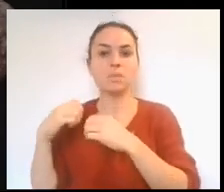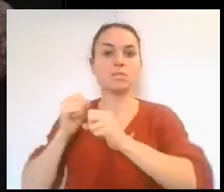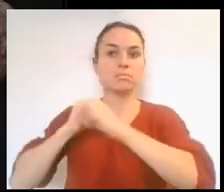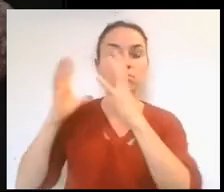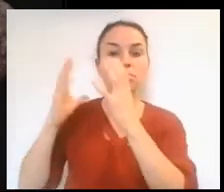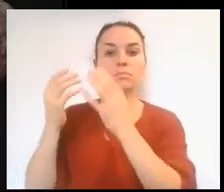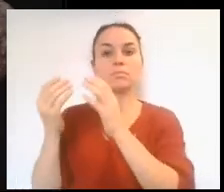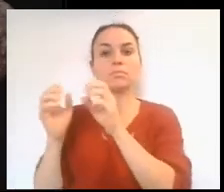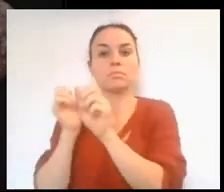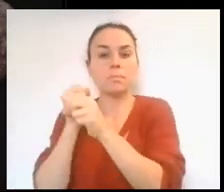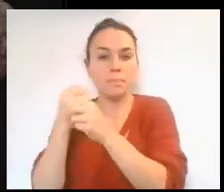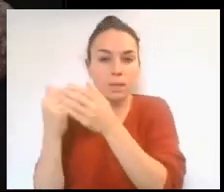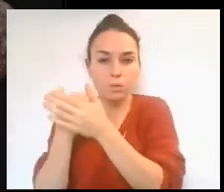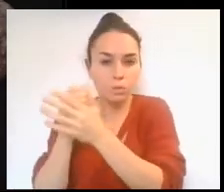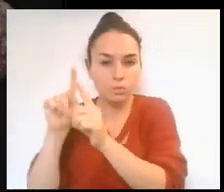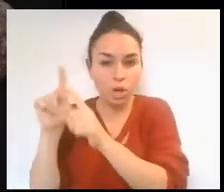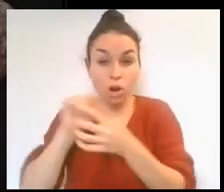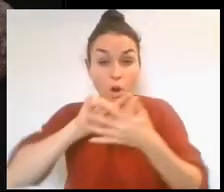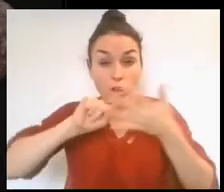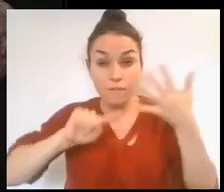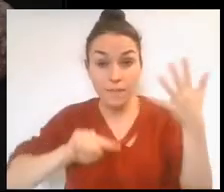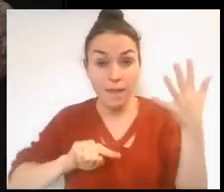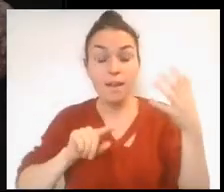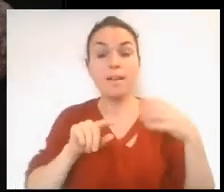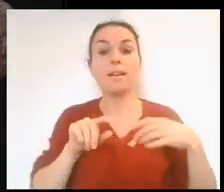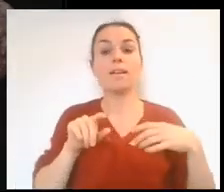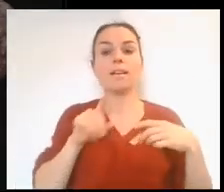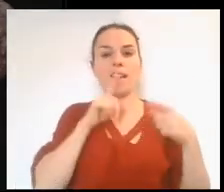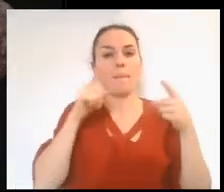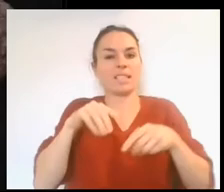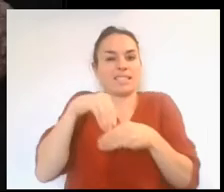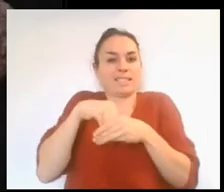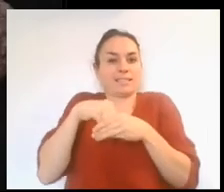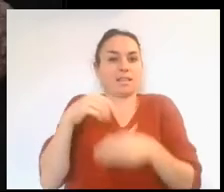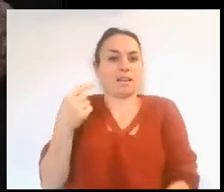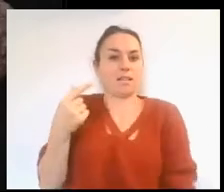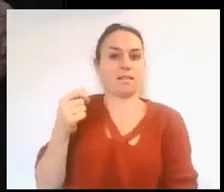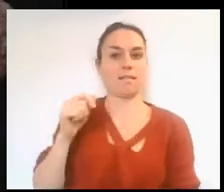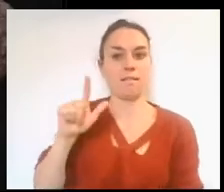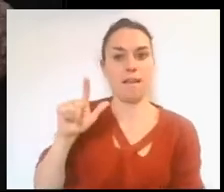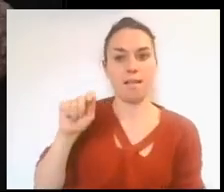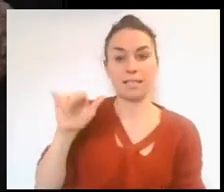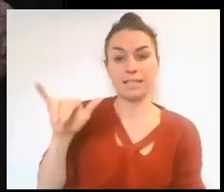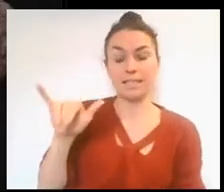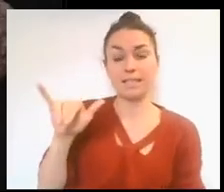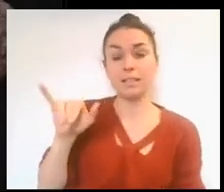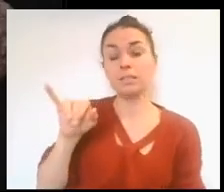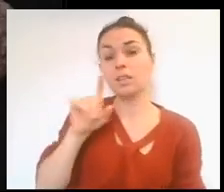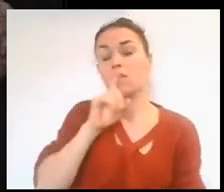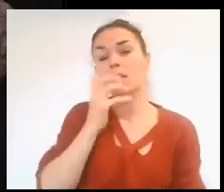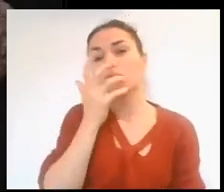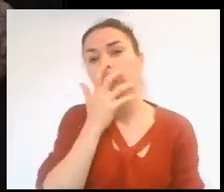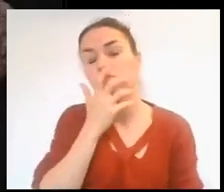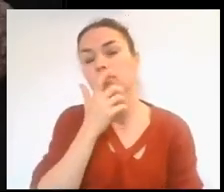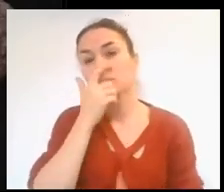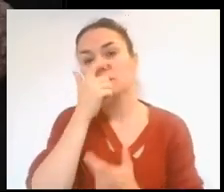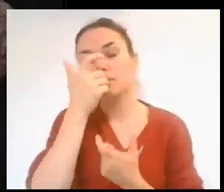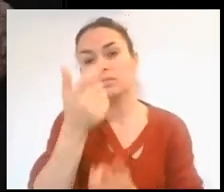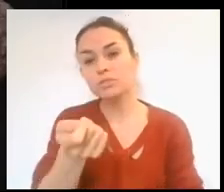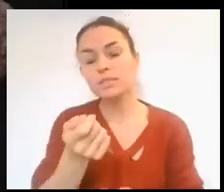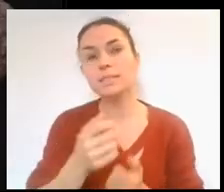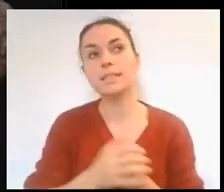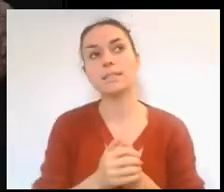that occurs in galaxies. And so it's really interesting to